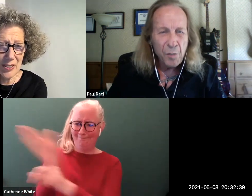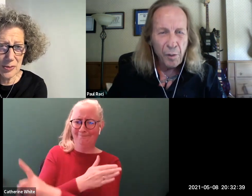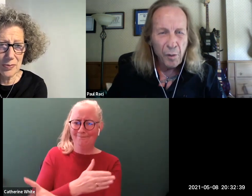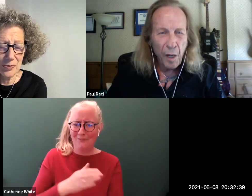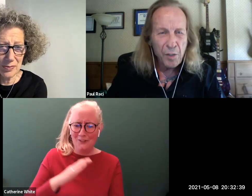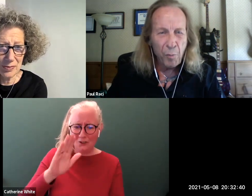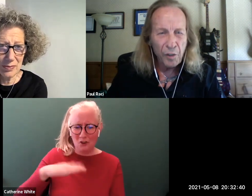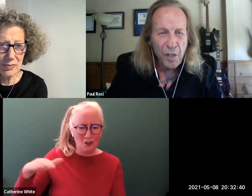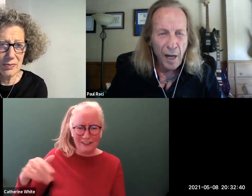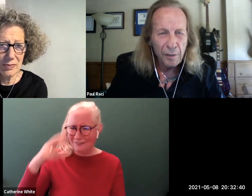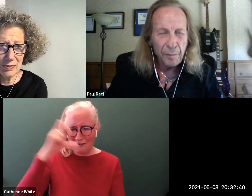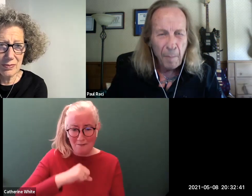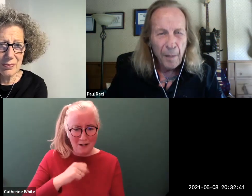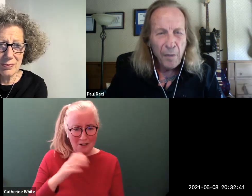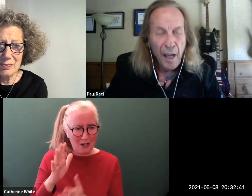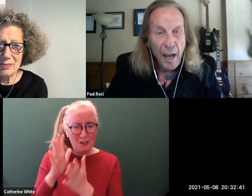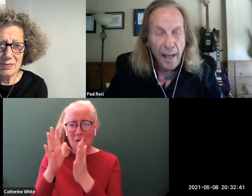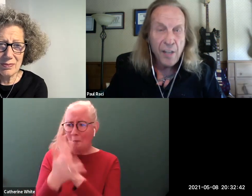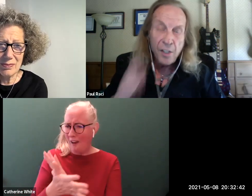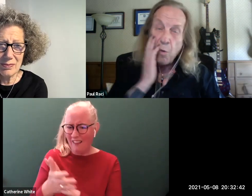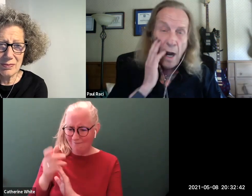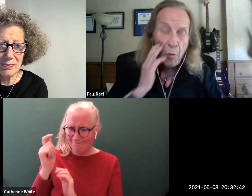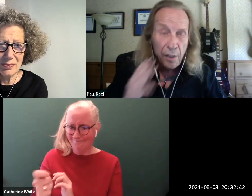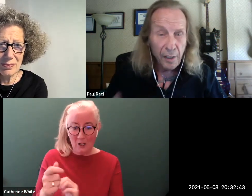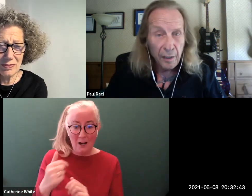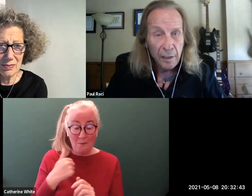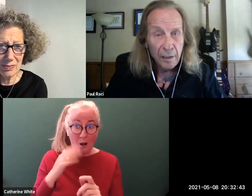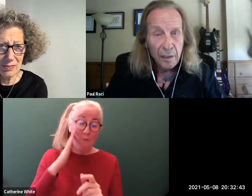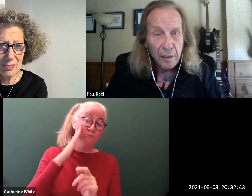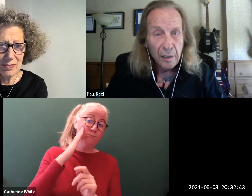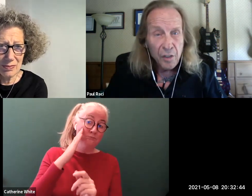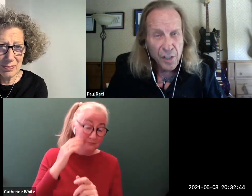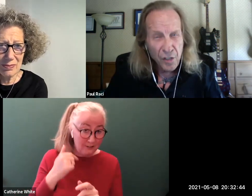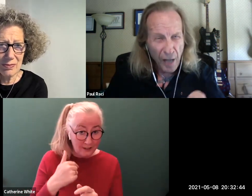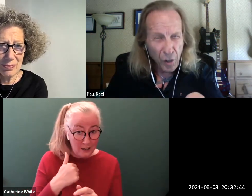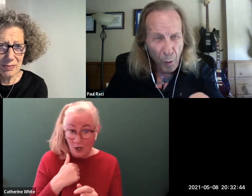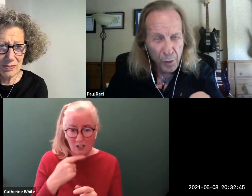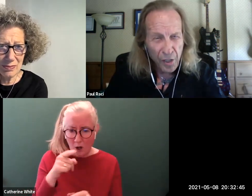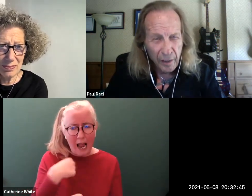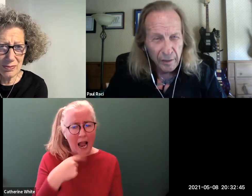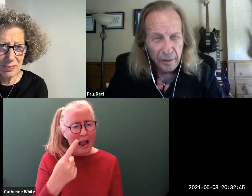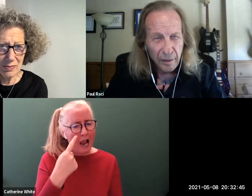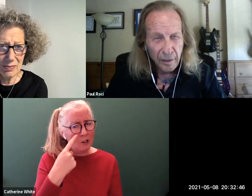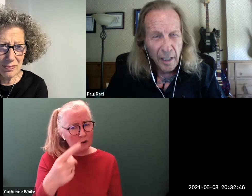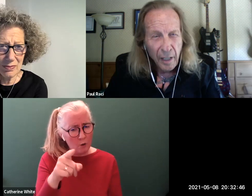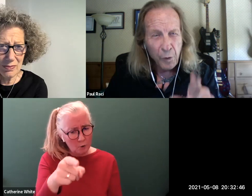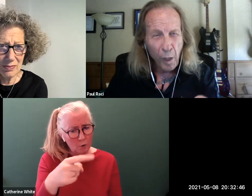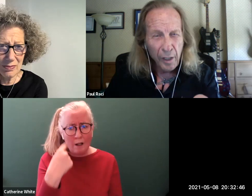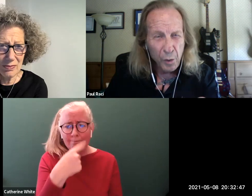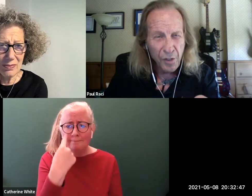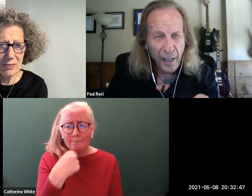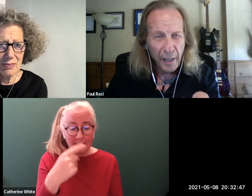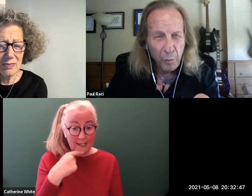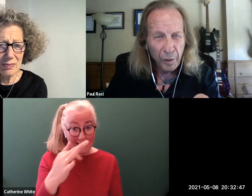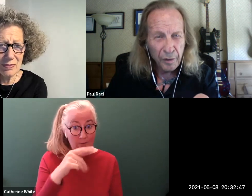Yeah. Spare the rod, spoil the child. And I said, wow, what the? She says, yeah, I saw what you said. If you want to